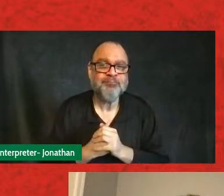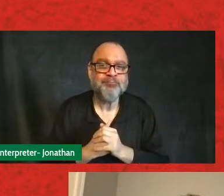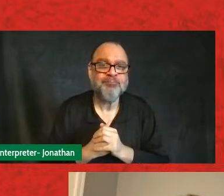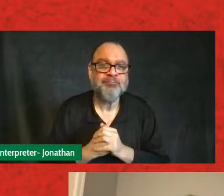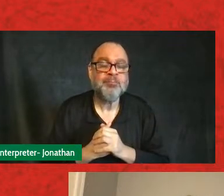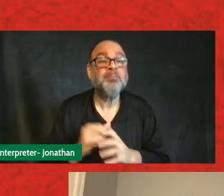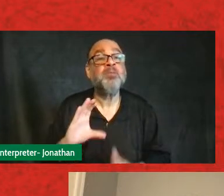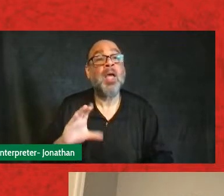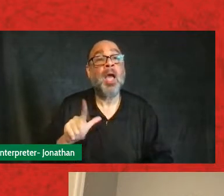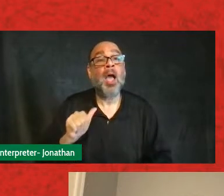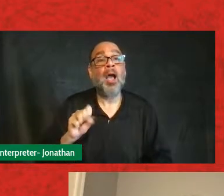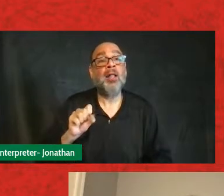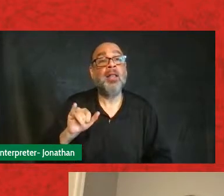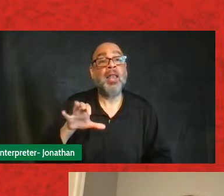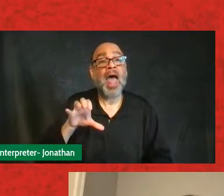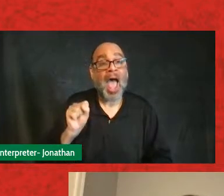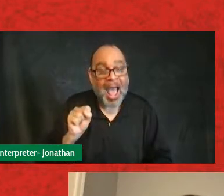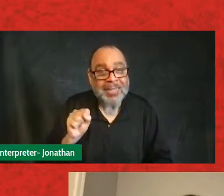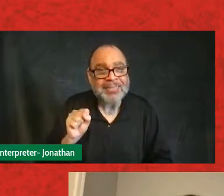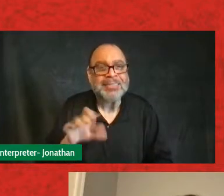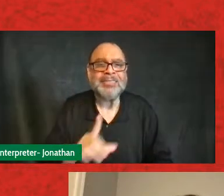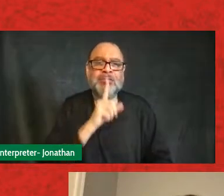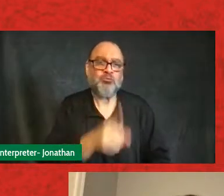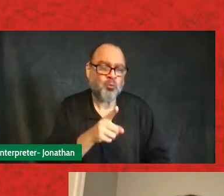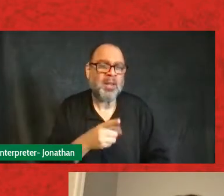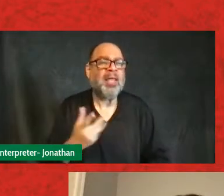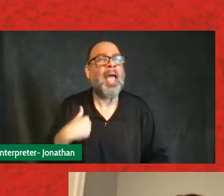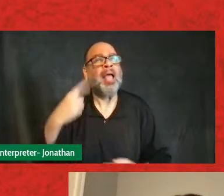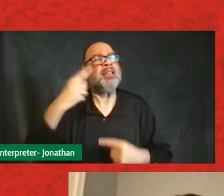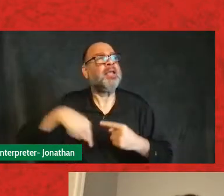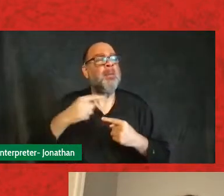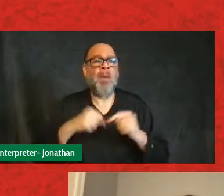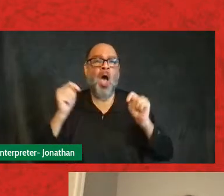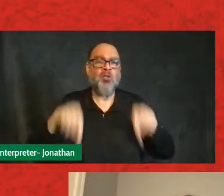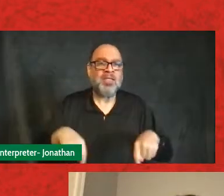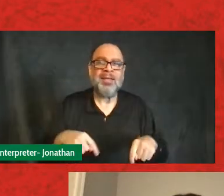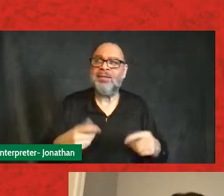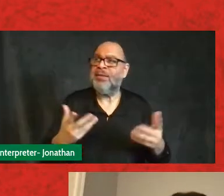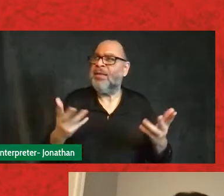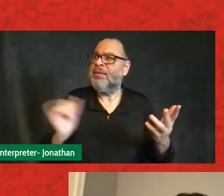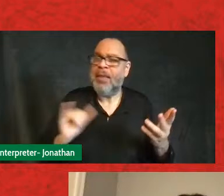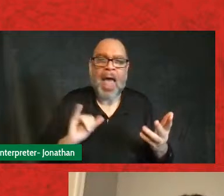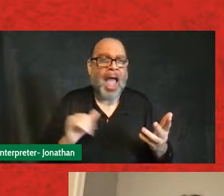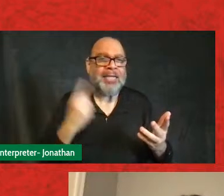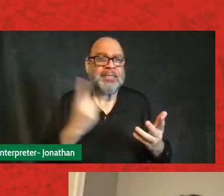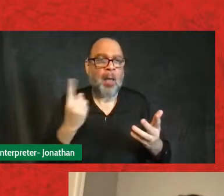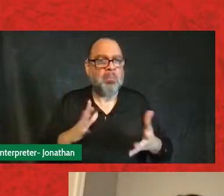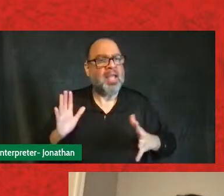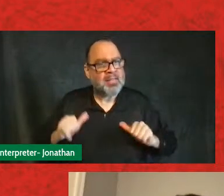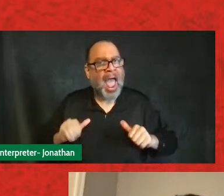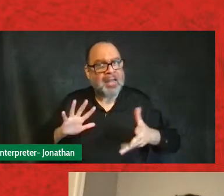CLASSIX, you know, I really think of it so much as this like living, breathing organism. It started off